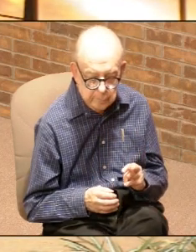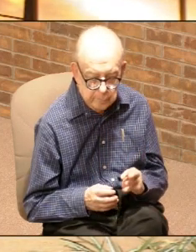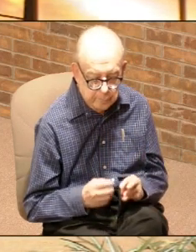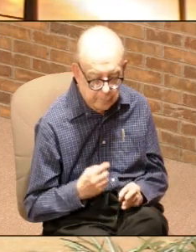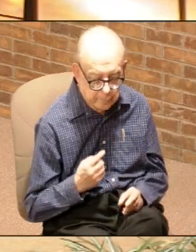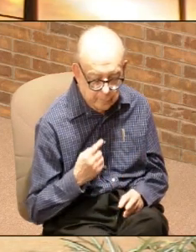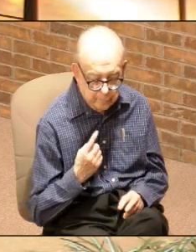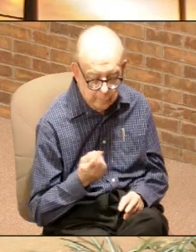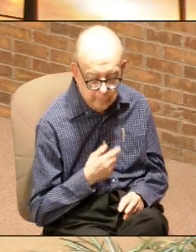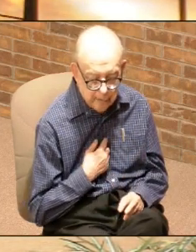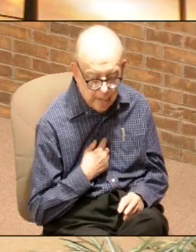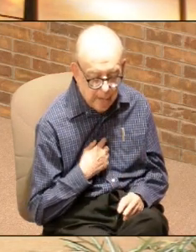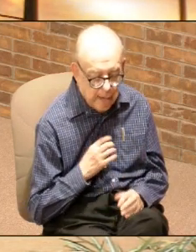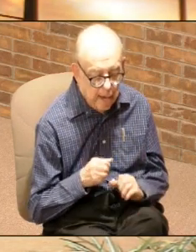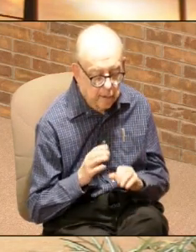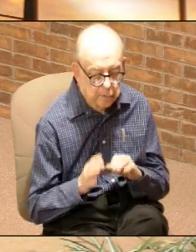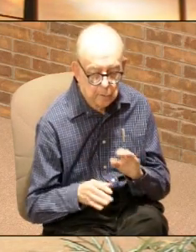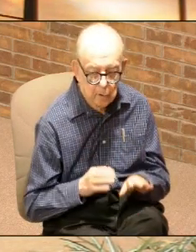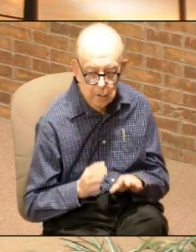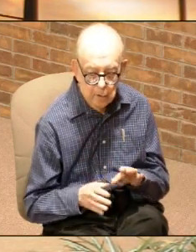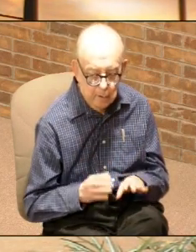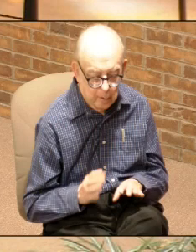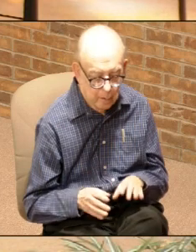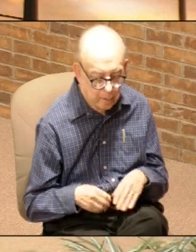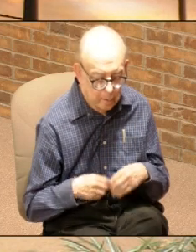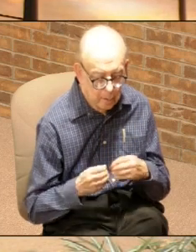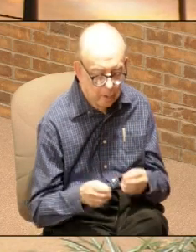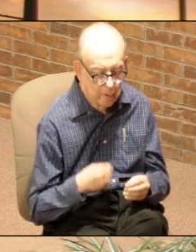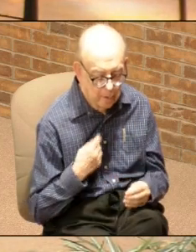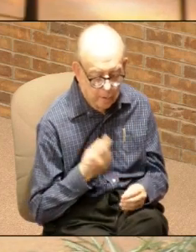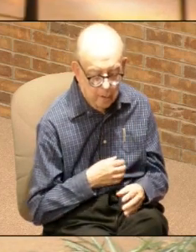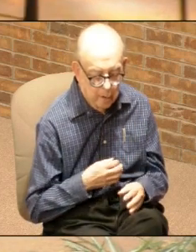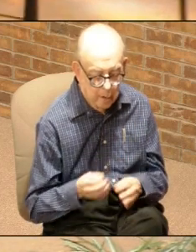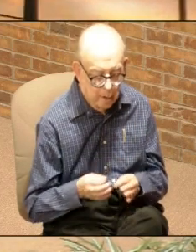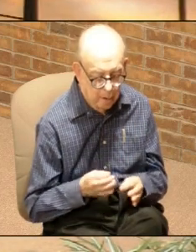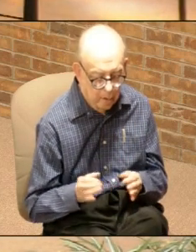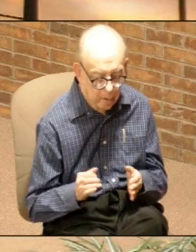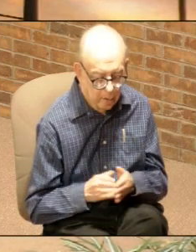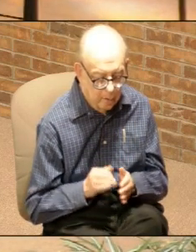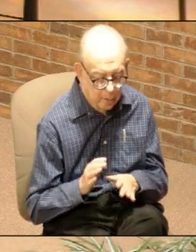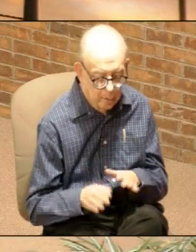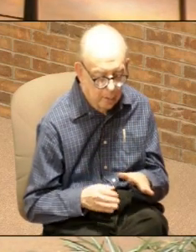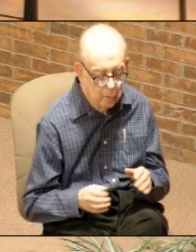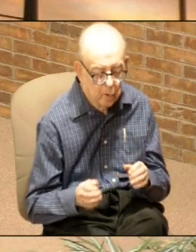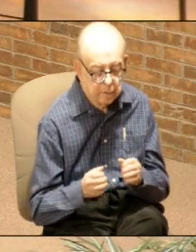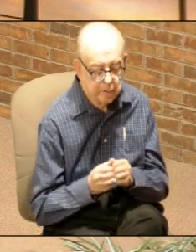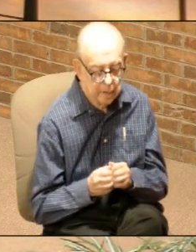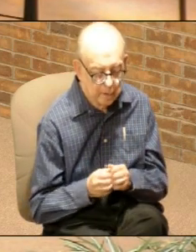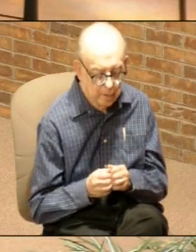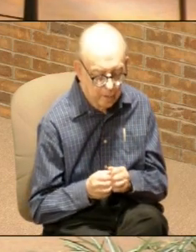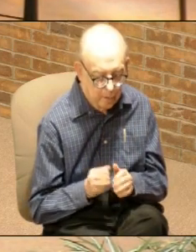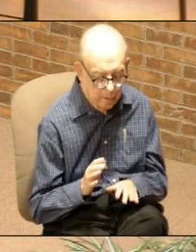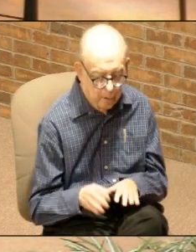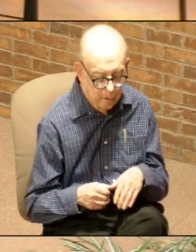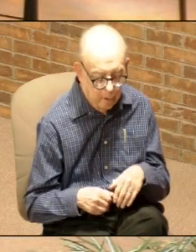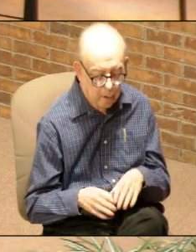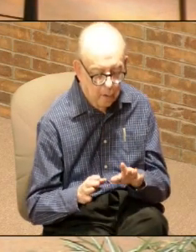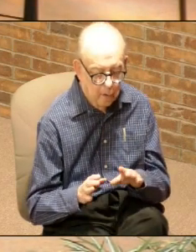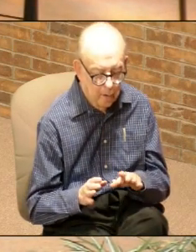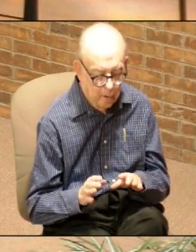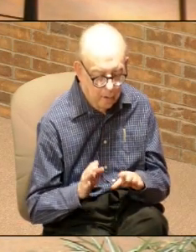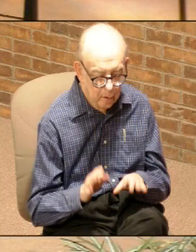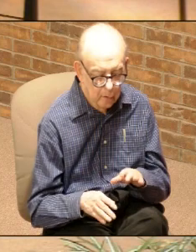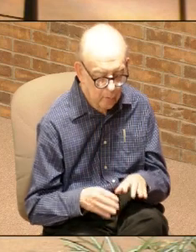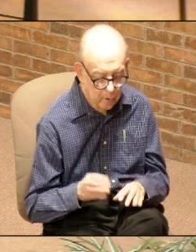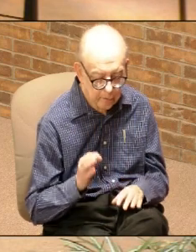telling us how to walk. He's giving us these instructions, and that is to walk together, walk away, and